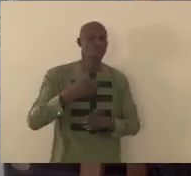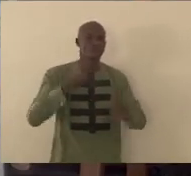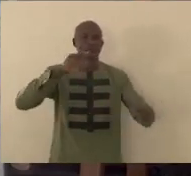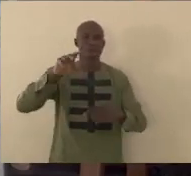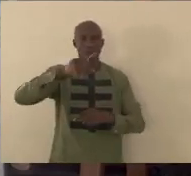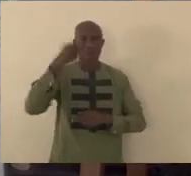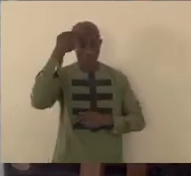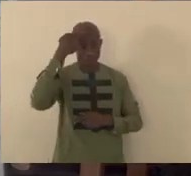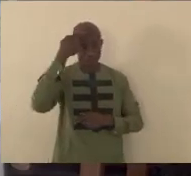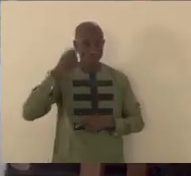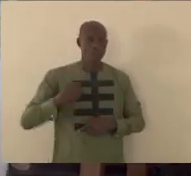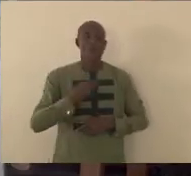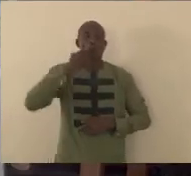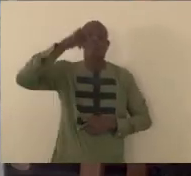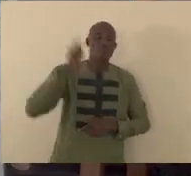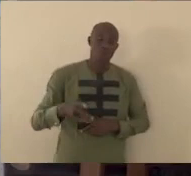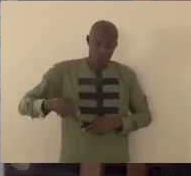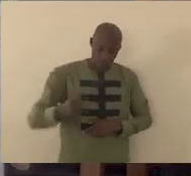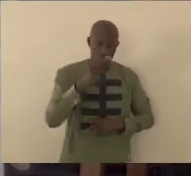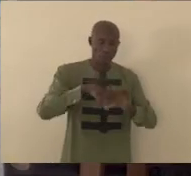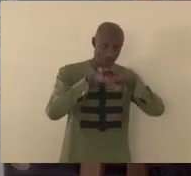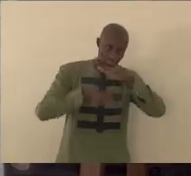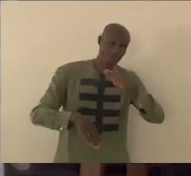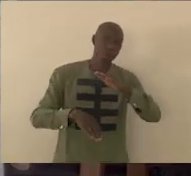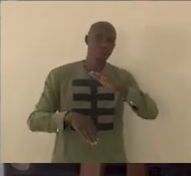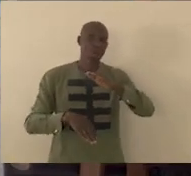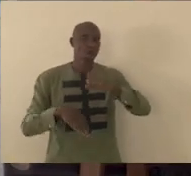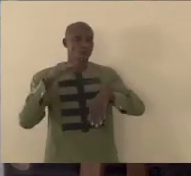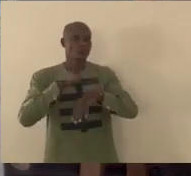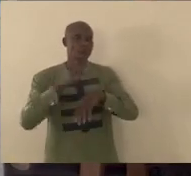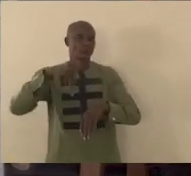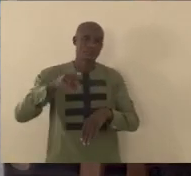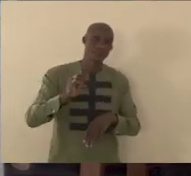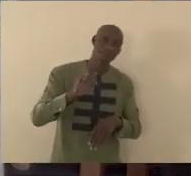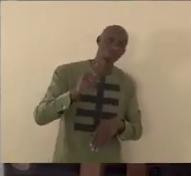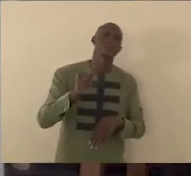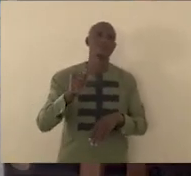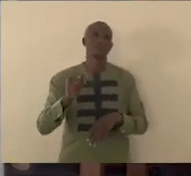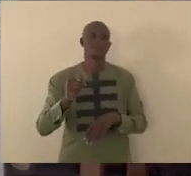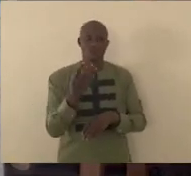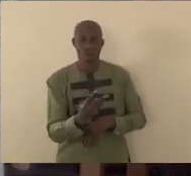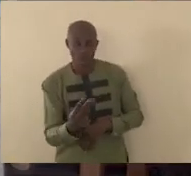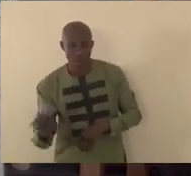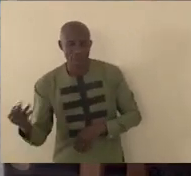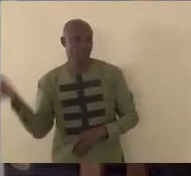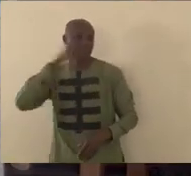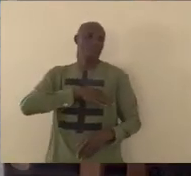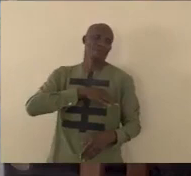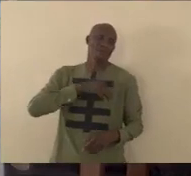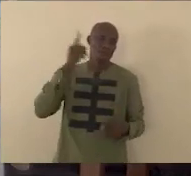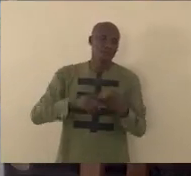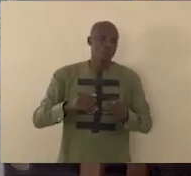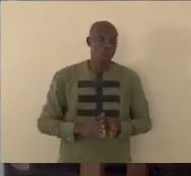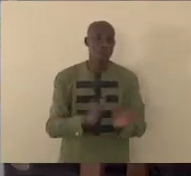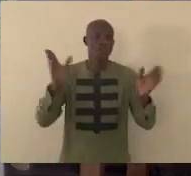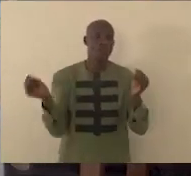from government. We must cut down drastically on the perks or material benefits for public office holders to